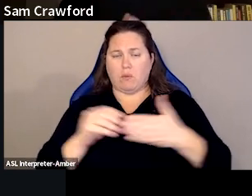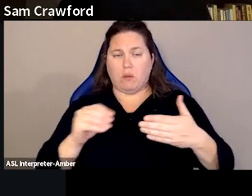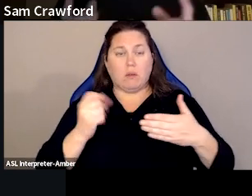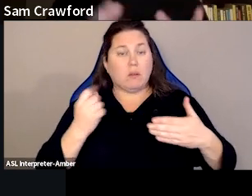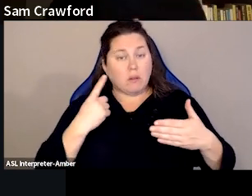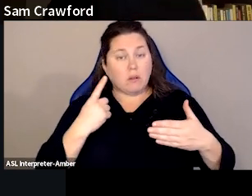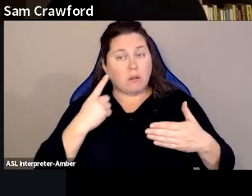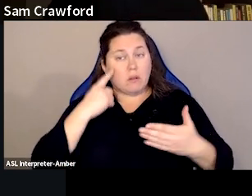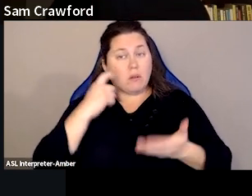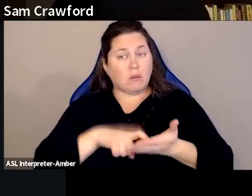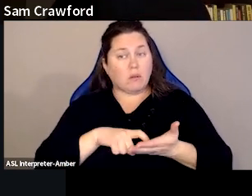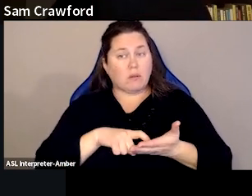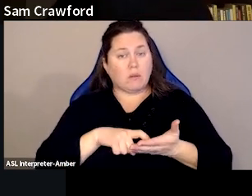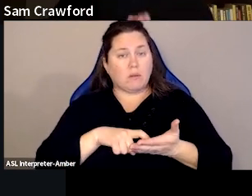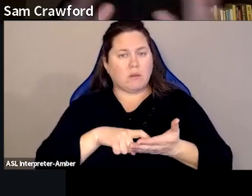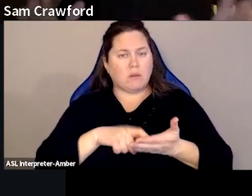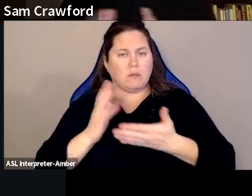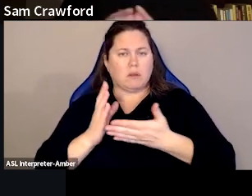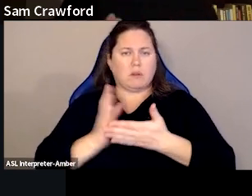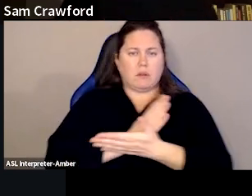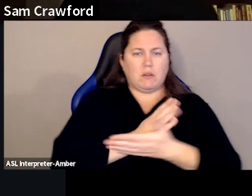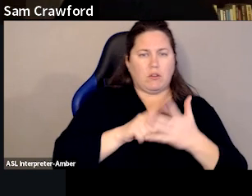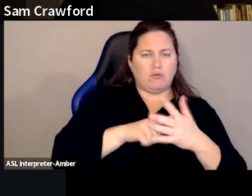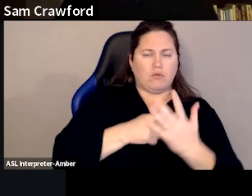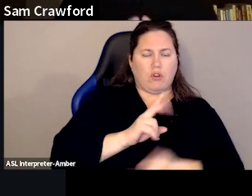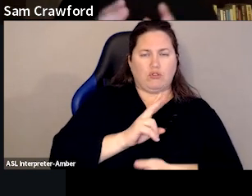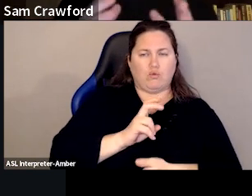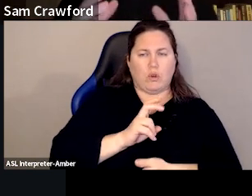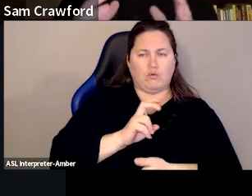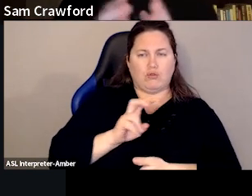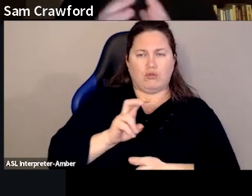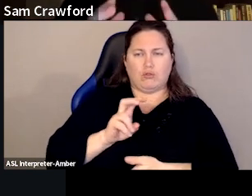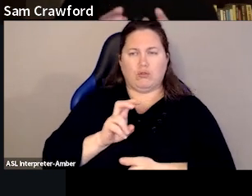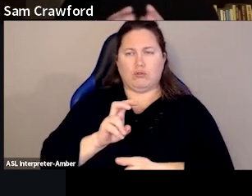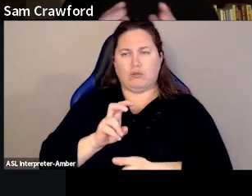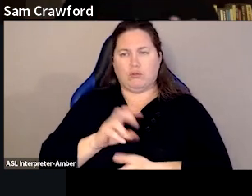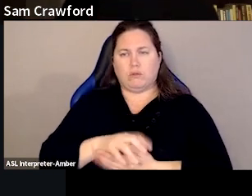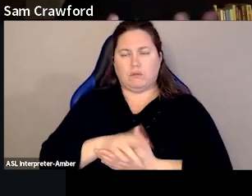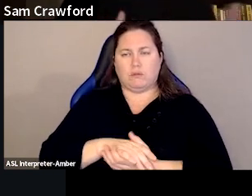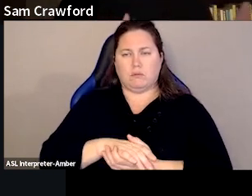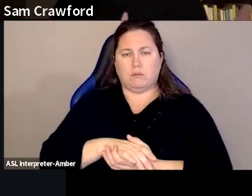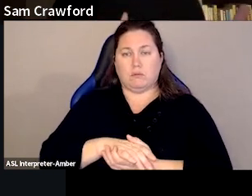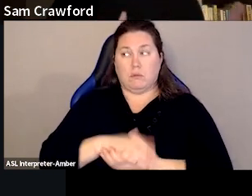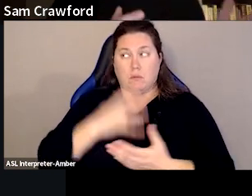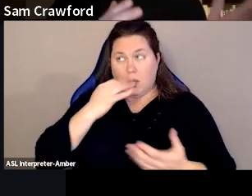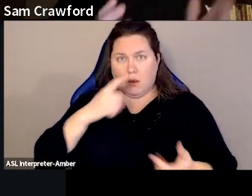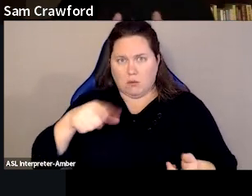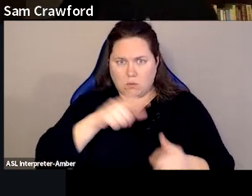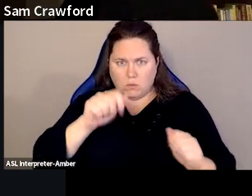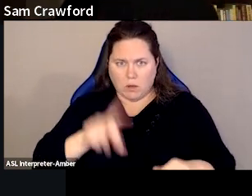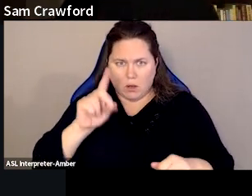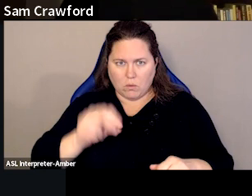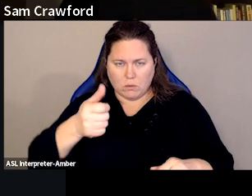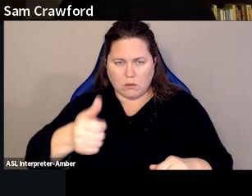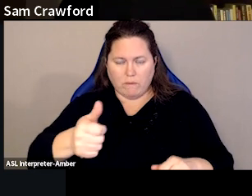also notice is that it starts at $200, and that's not a typo, because you can do it yourself. Like I've mentioned, the